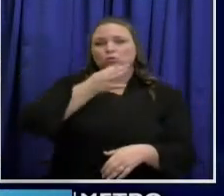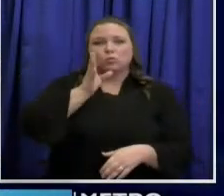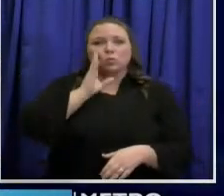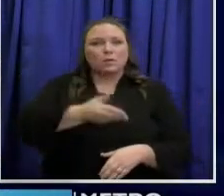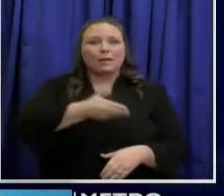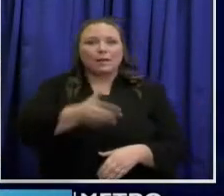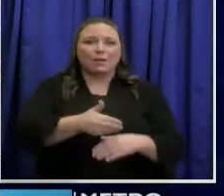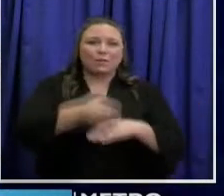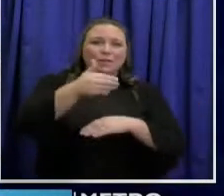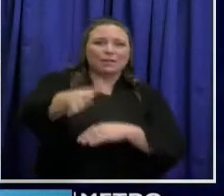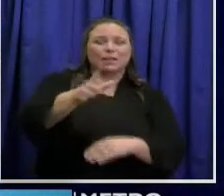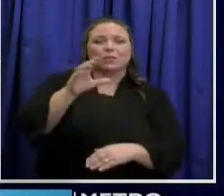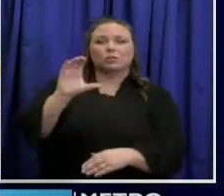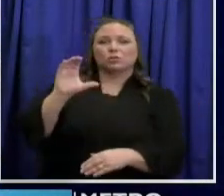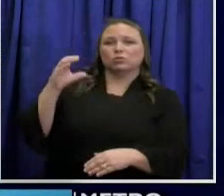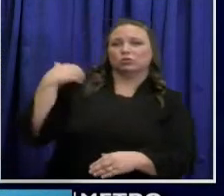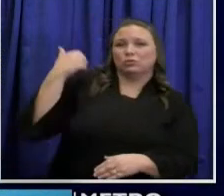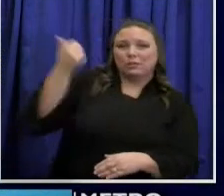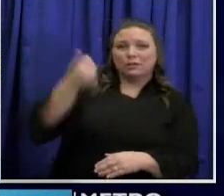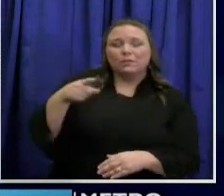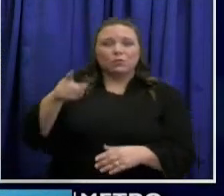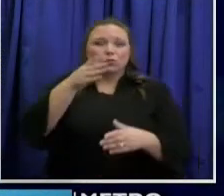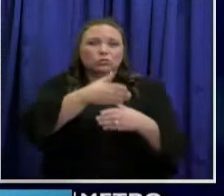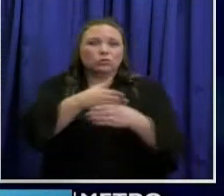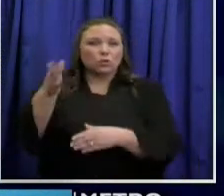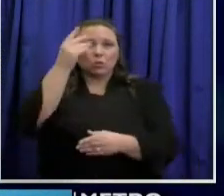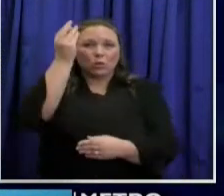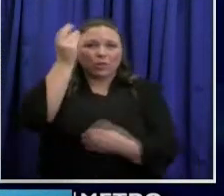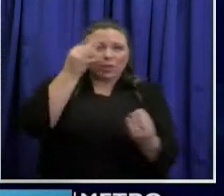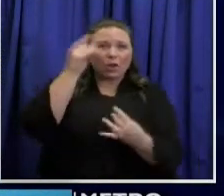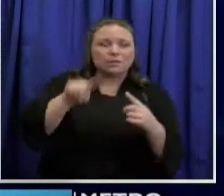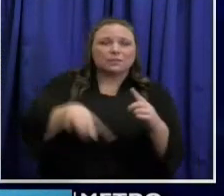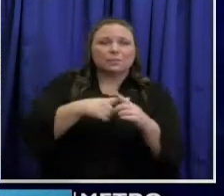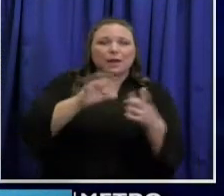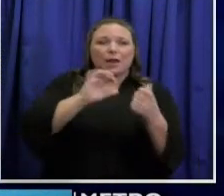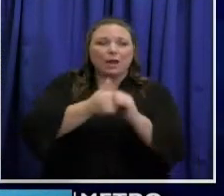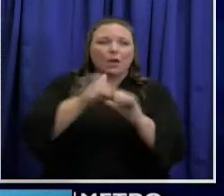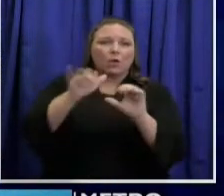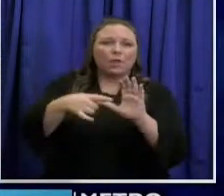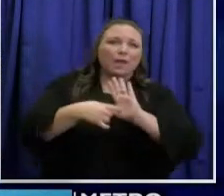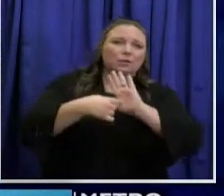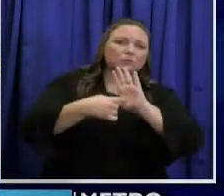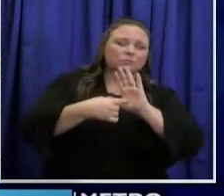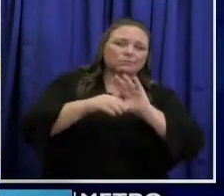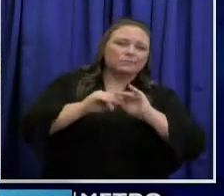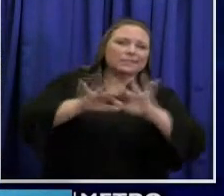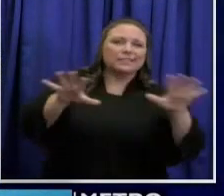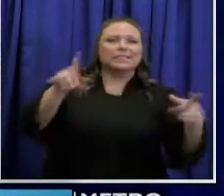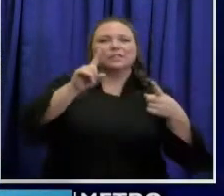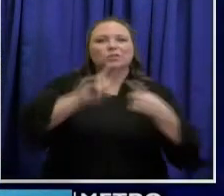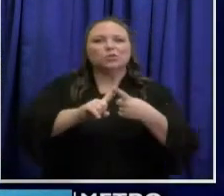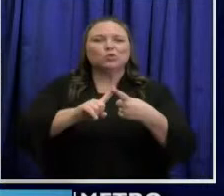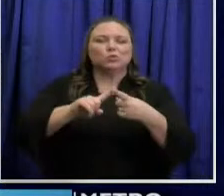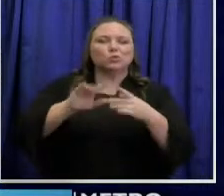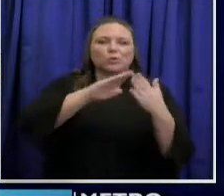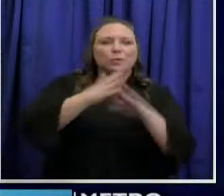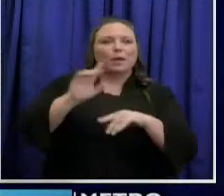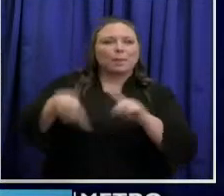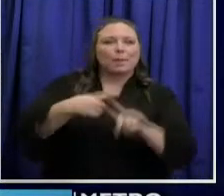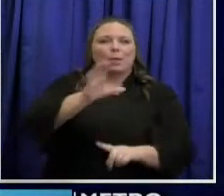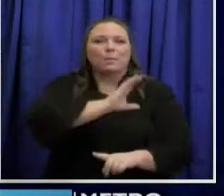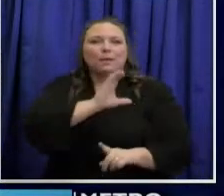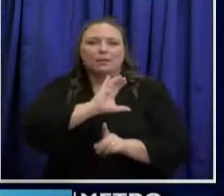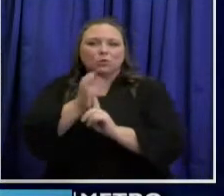please share your thoughts about this, the message that it sends to the community about policing culture? Someone in the middle of